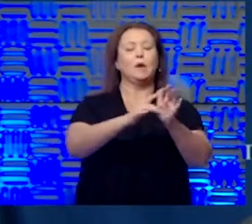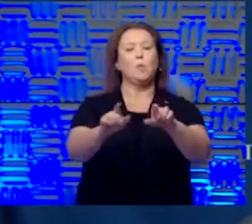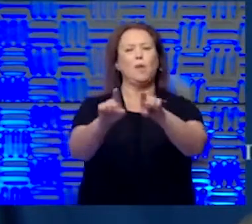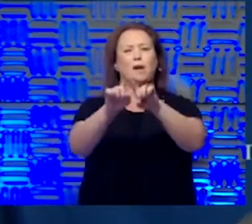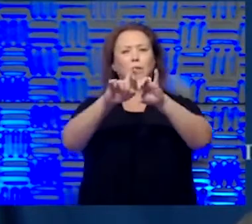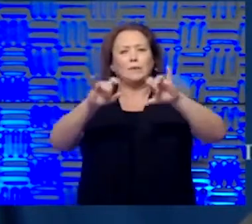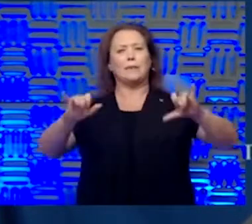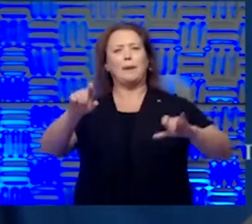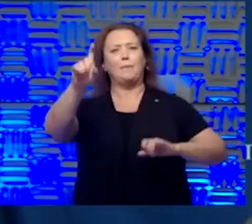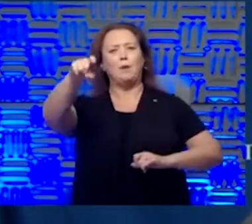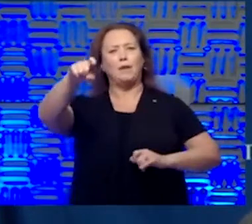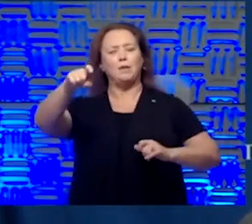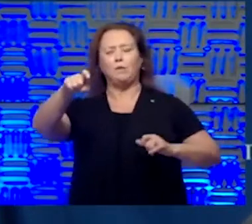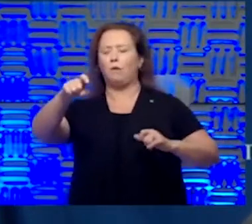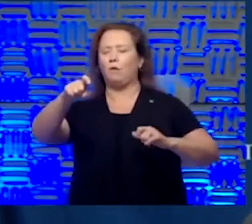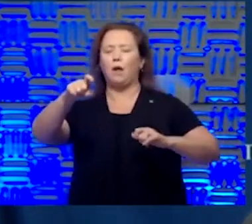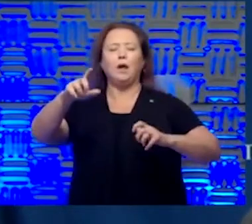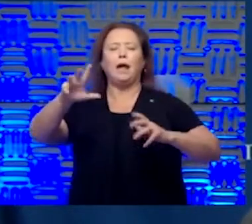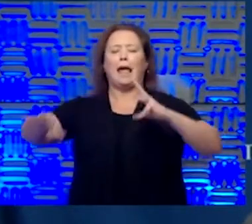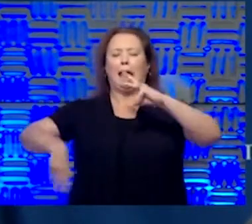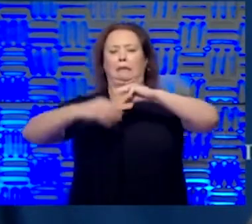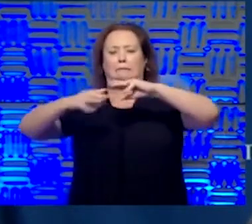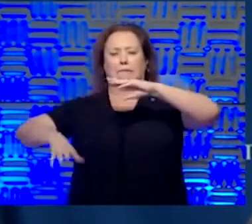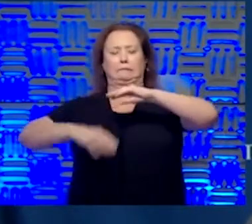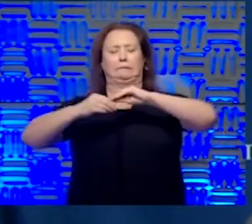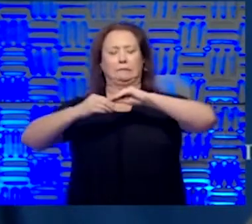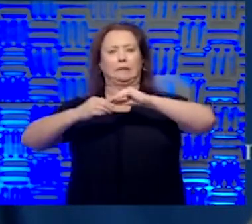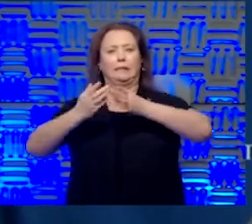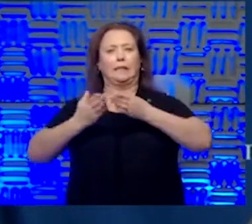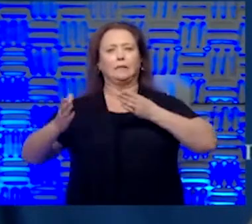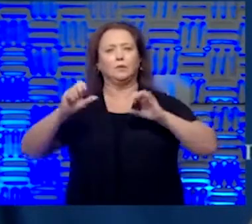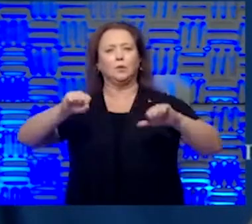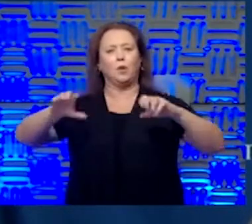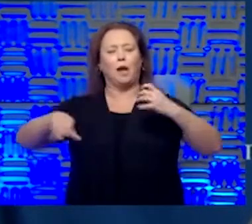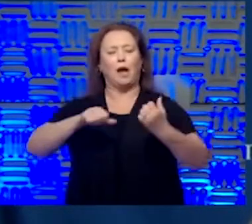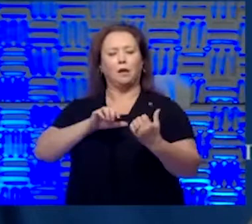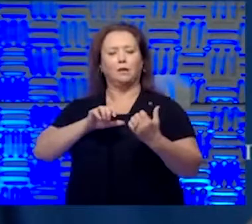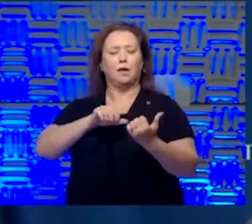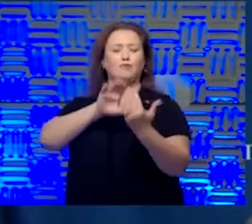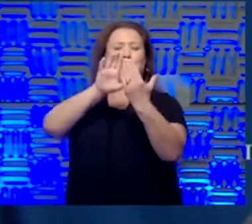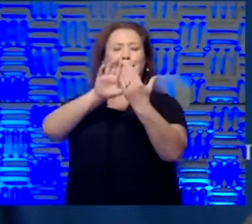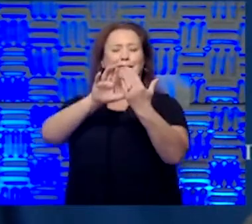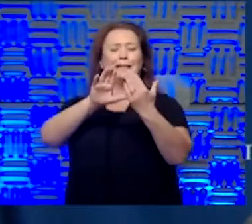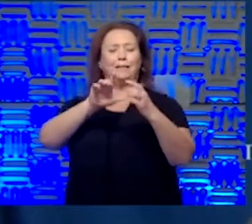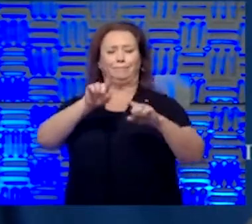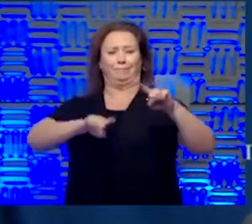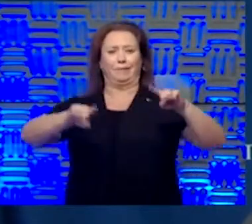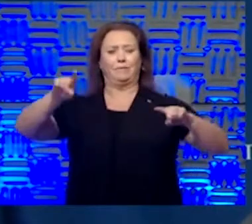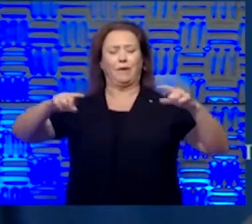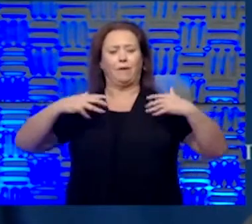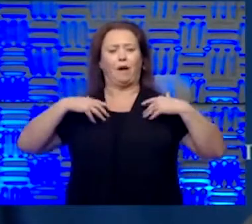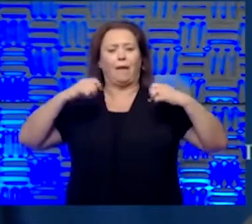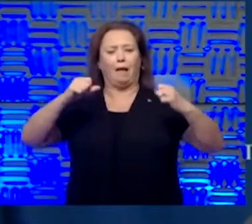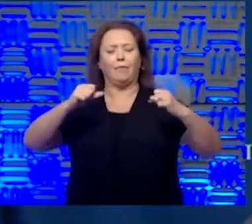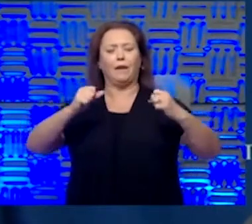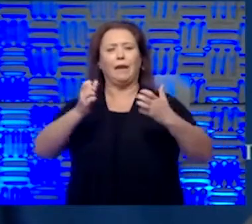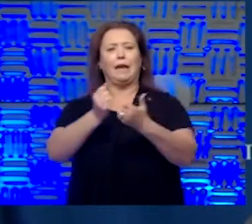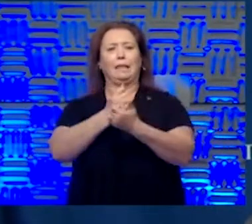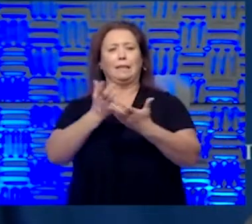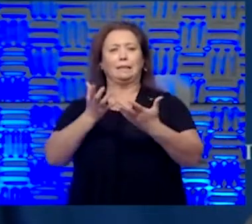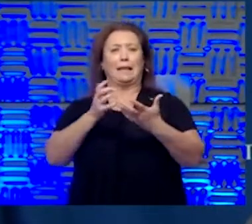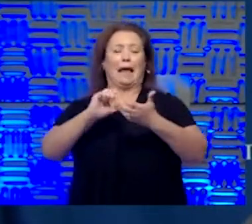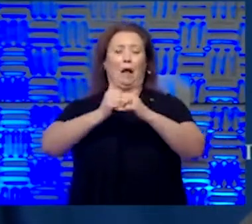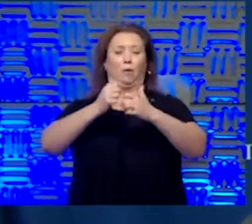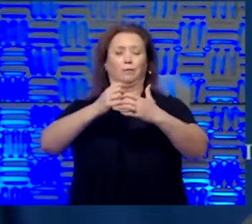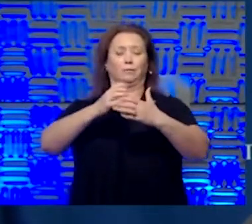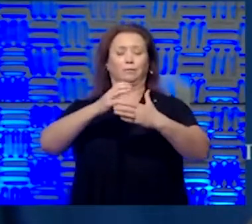do a whole bunch of additional things layered in to address social determinants of health that we know are important in affecting outcomes. And